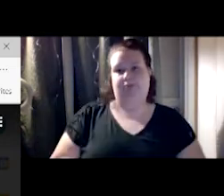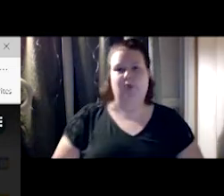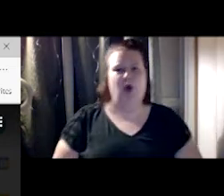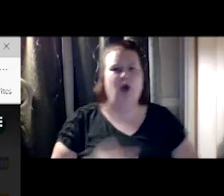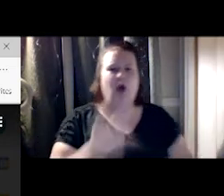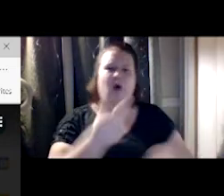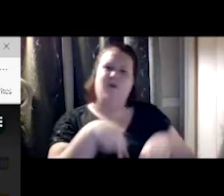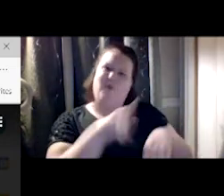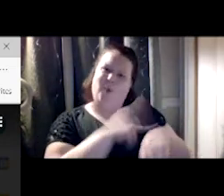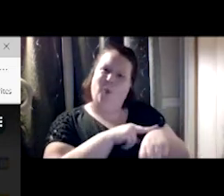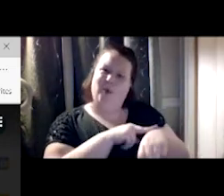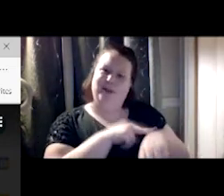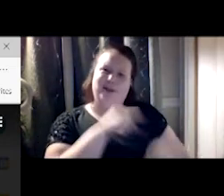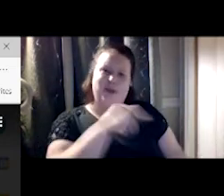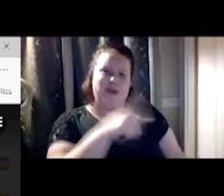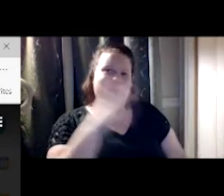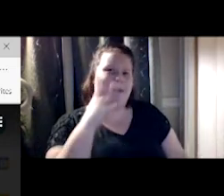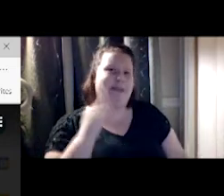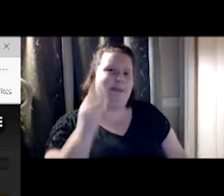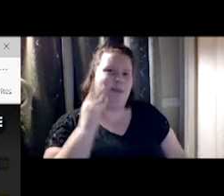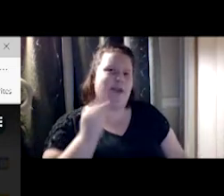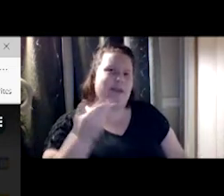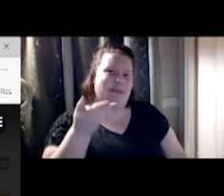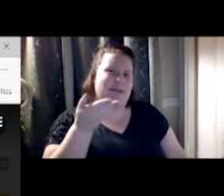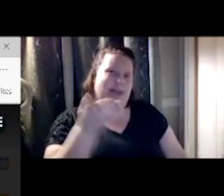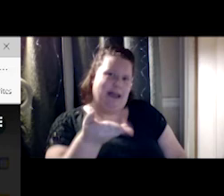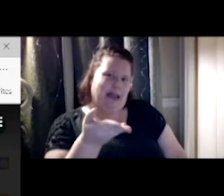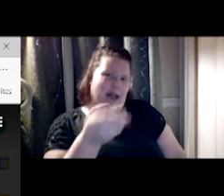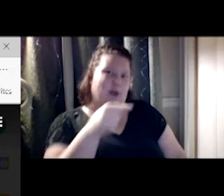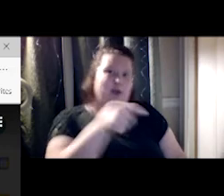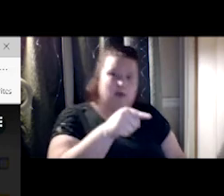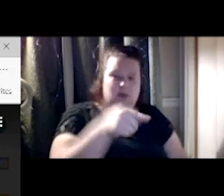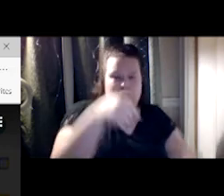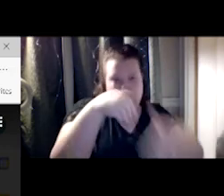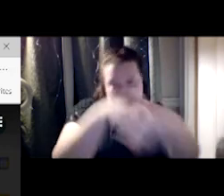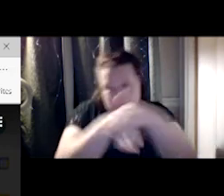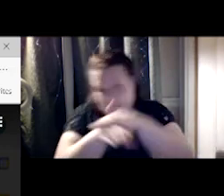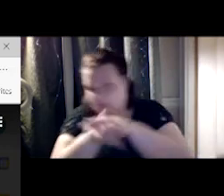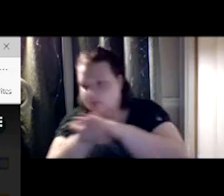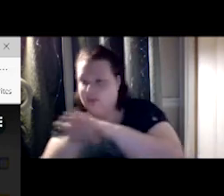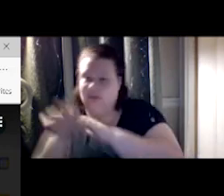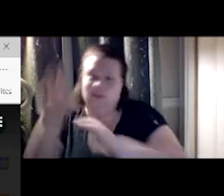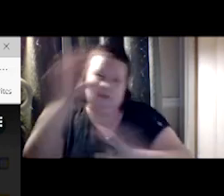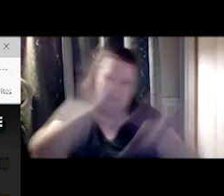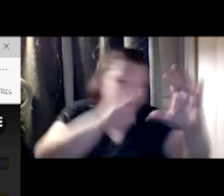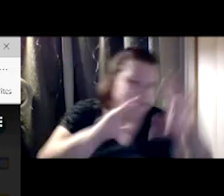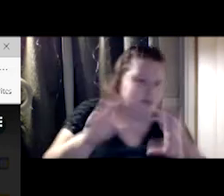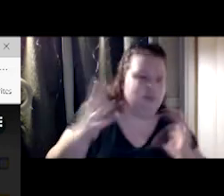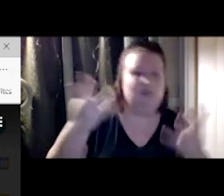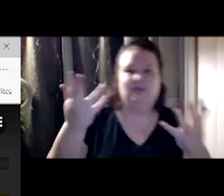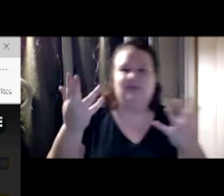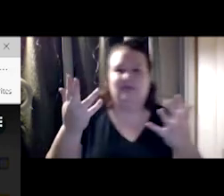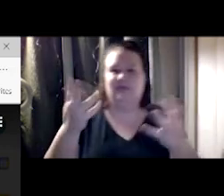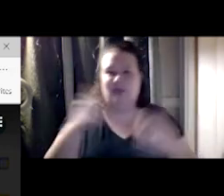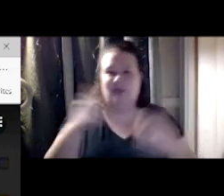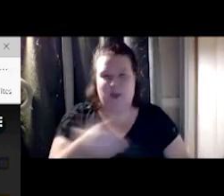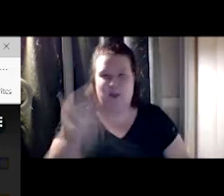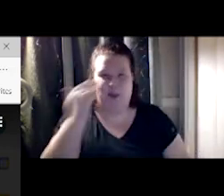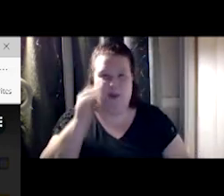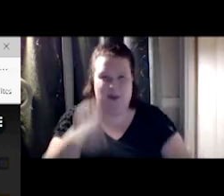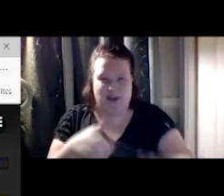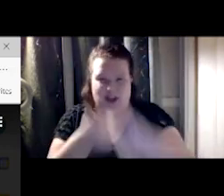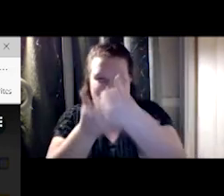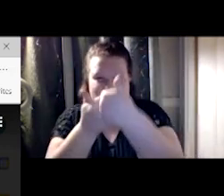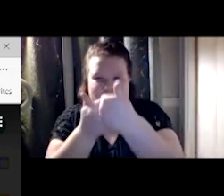and you've been there, so you've gone through all the ins and outs of getting in and out of the places, at the high school and how challenging it